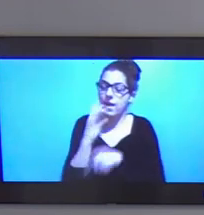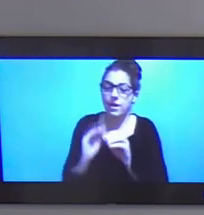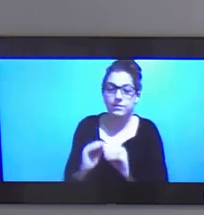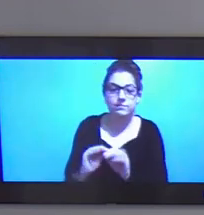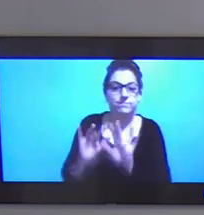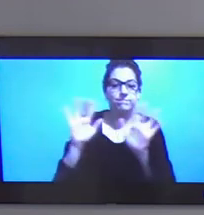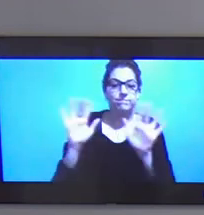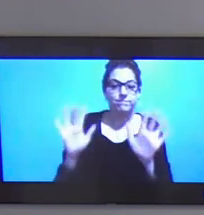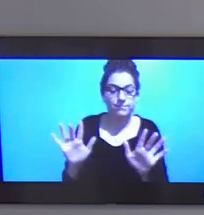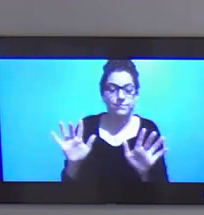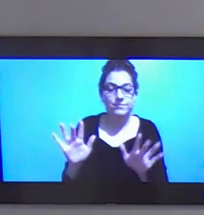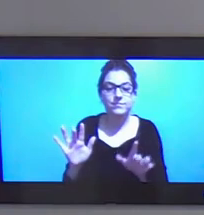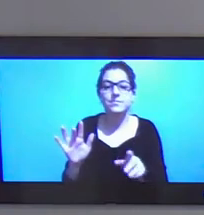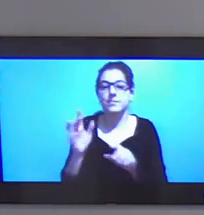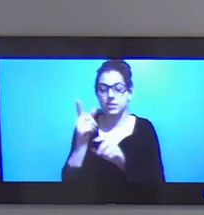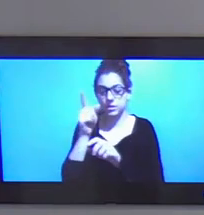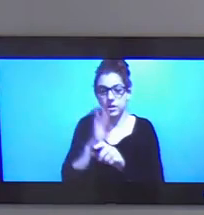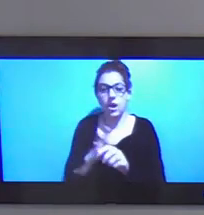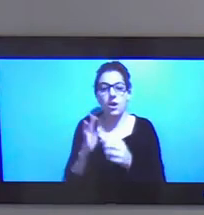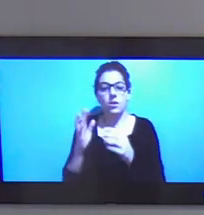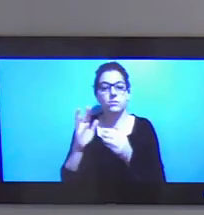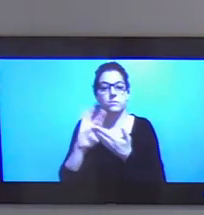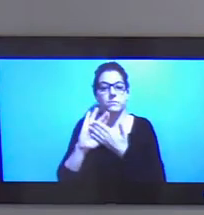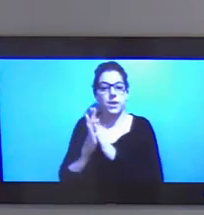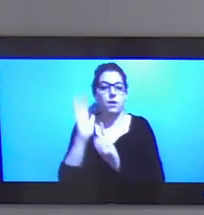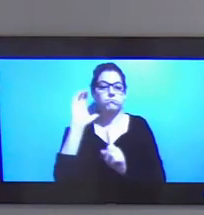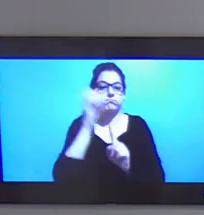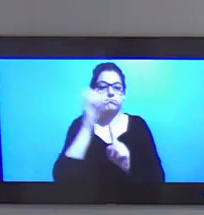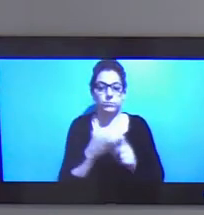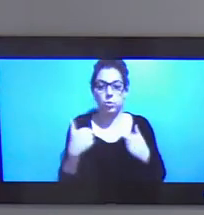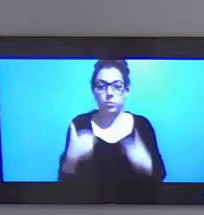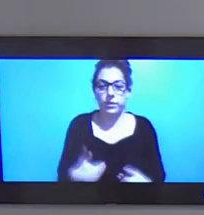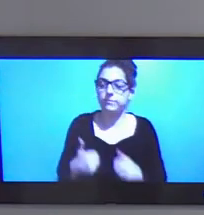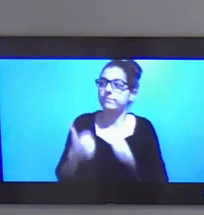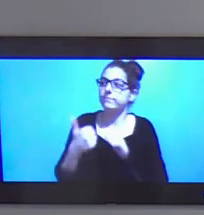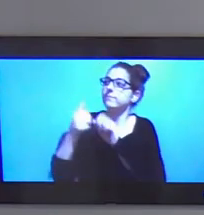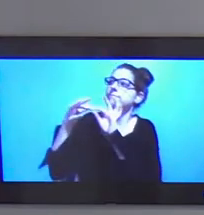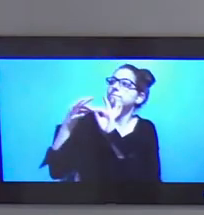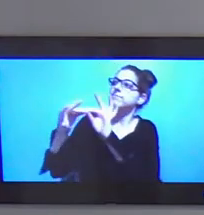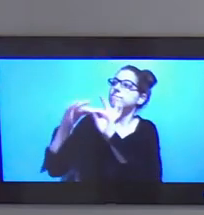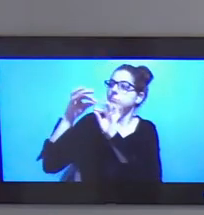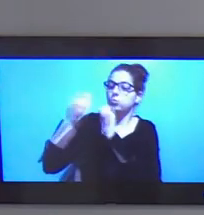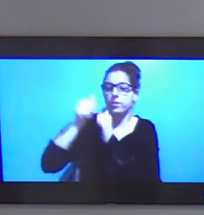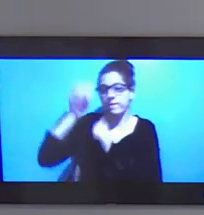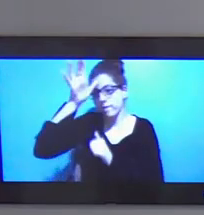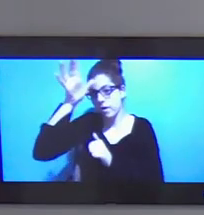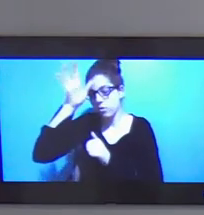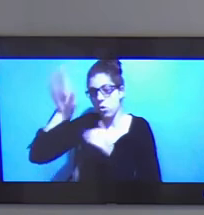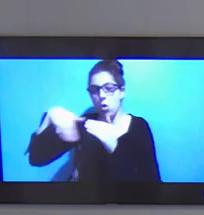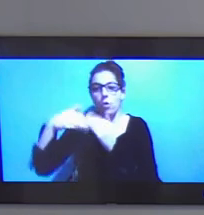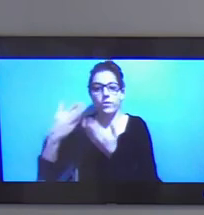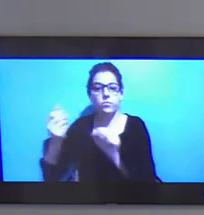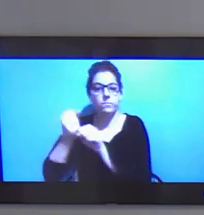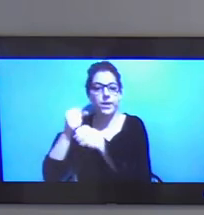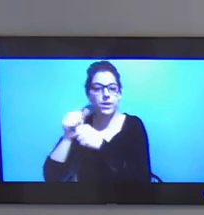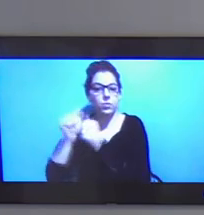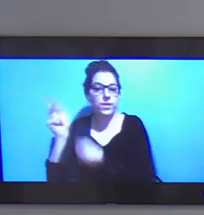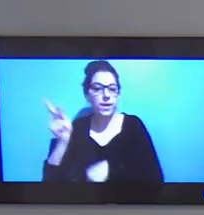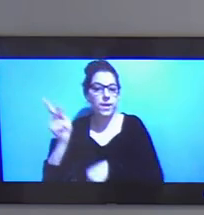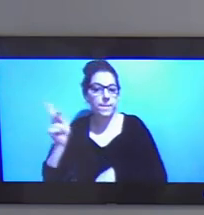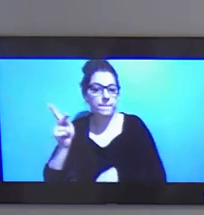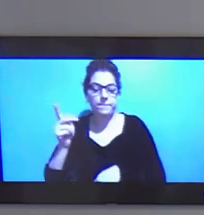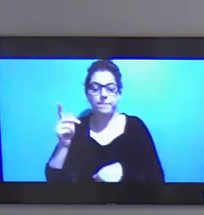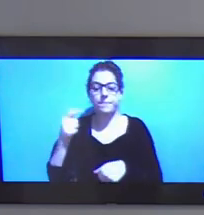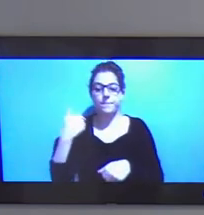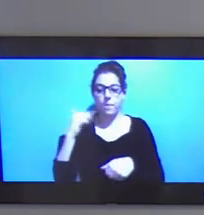begotten, not made, being of one substance with the Father, by whom all things were made, who for us men and for our